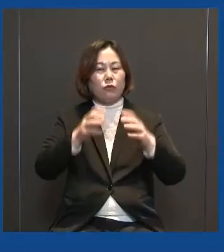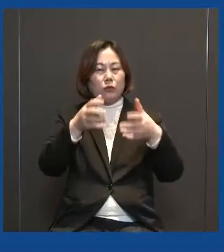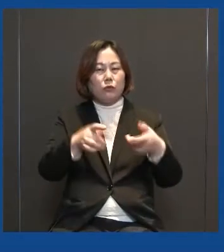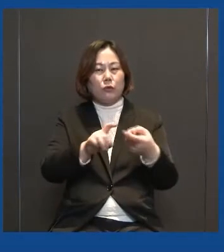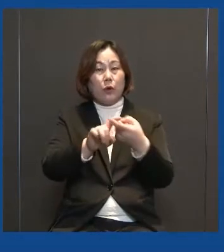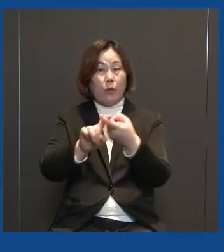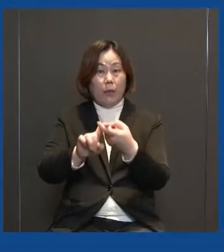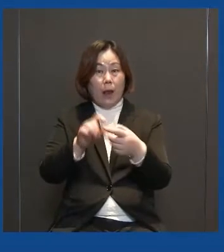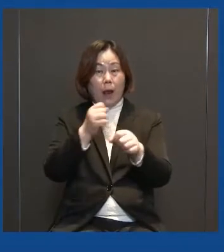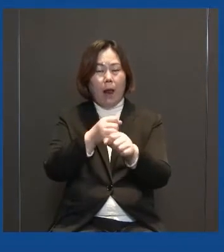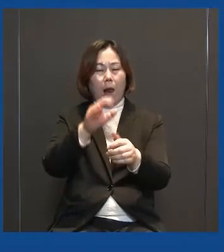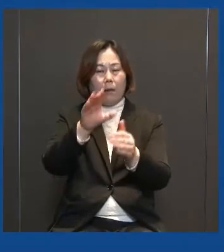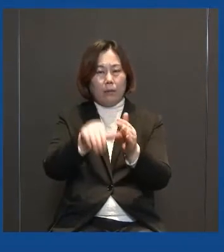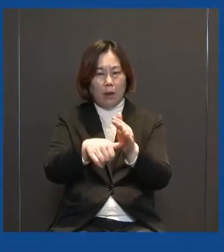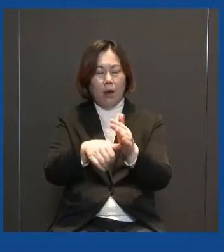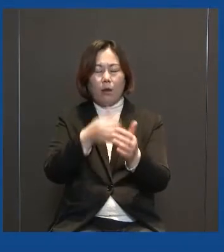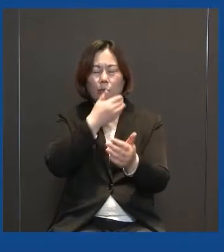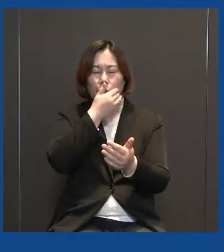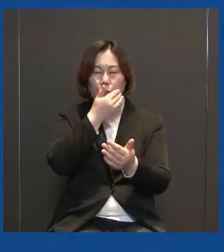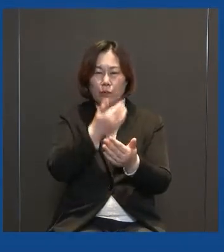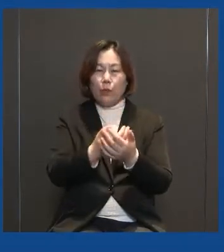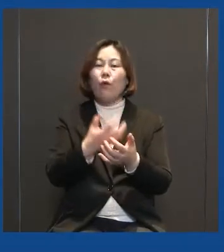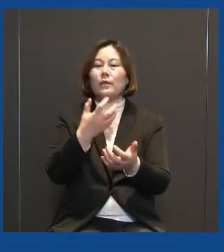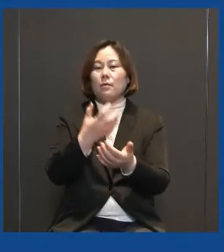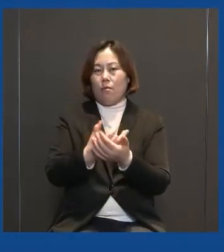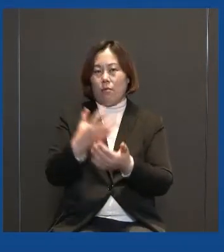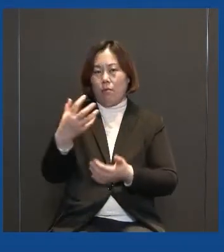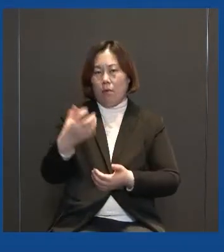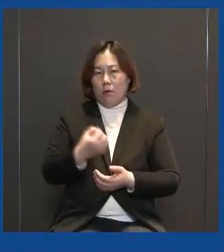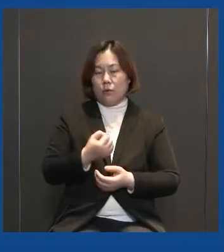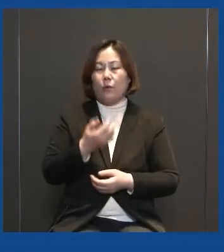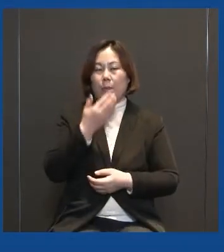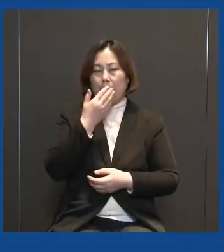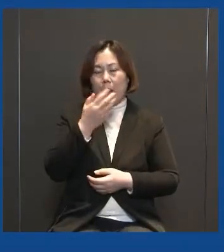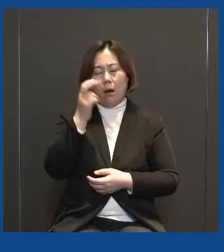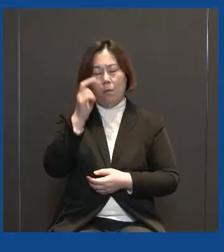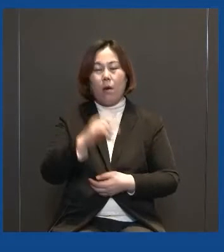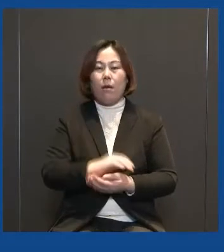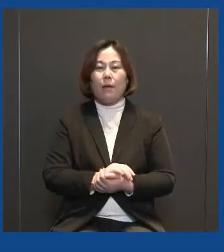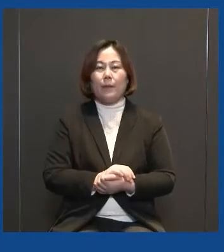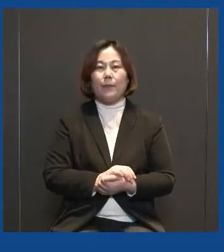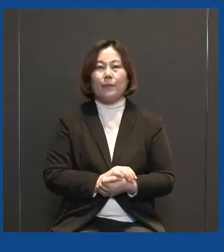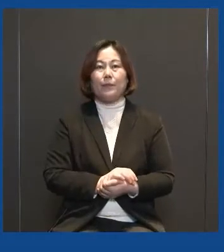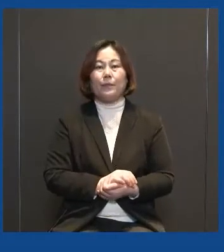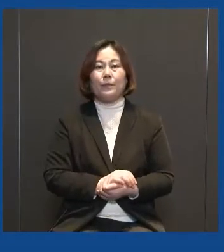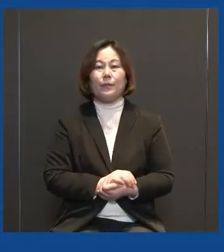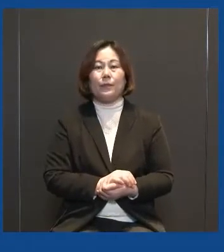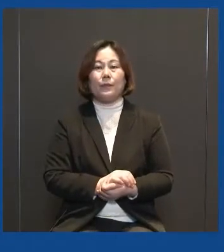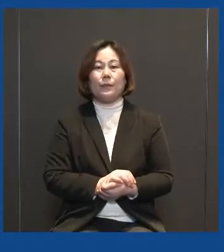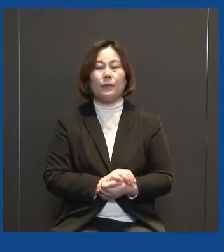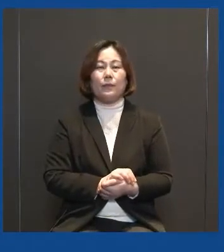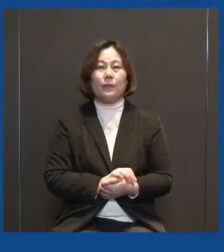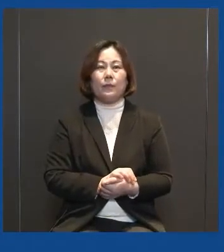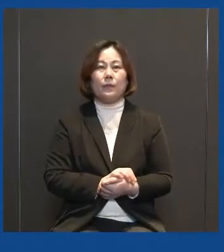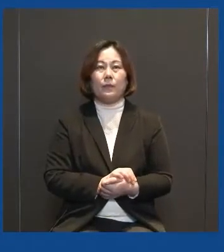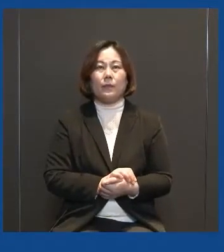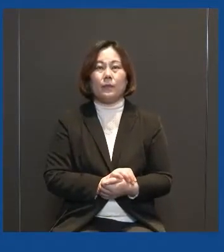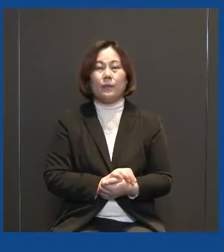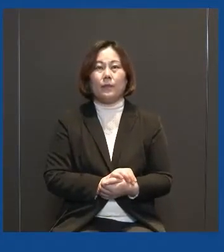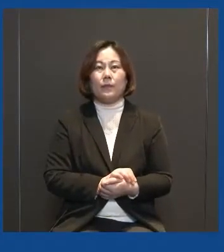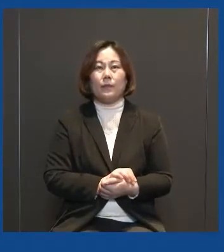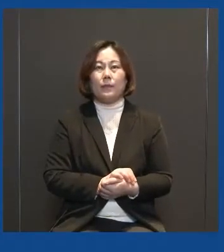exploration, and it will be used as a frame of reference for our international endeavors and discussions going forward.